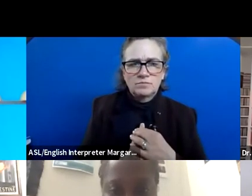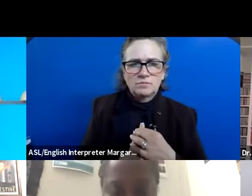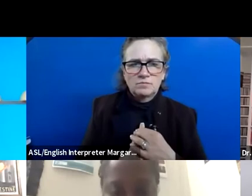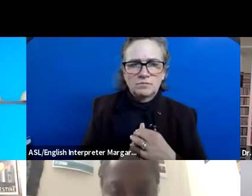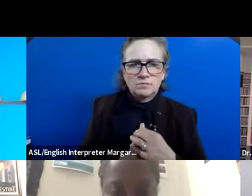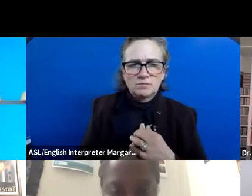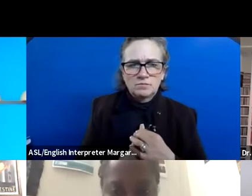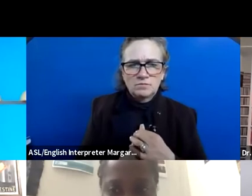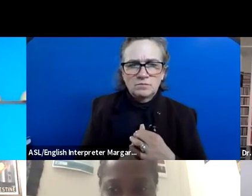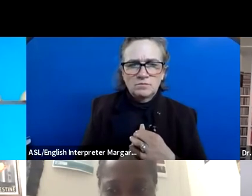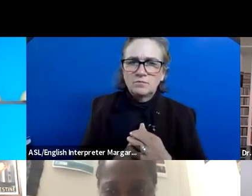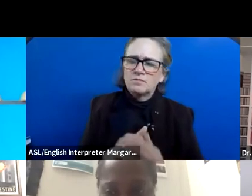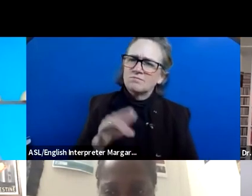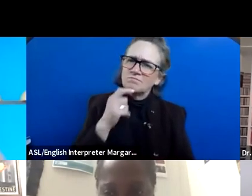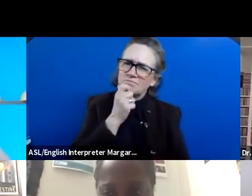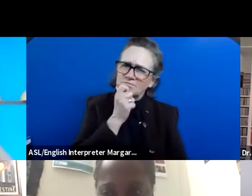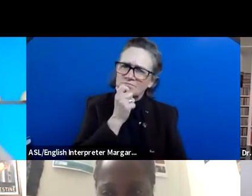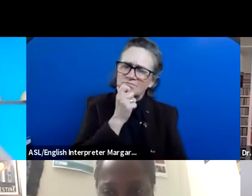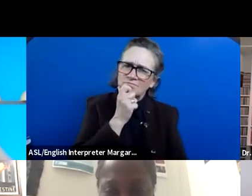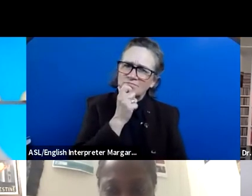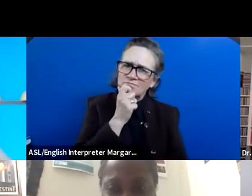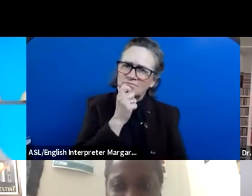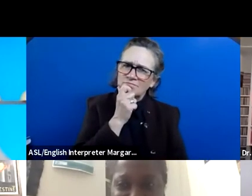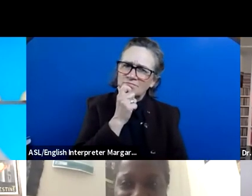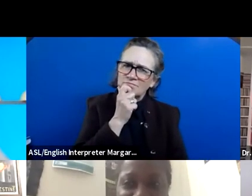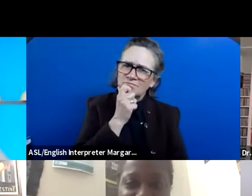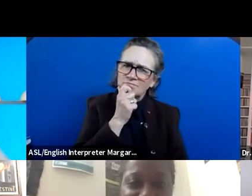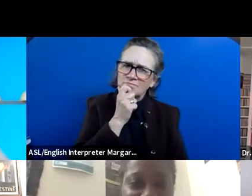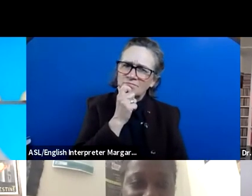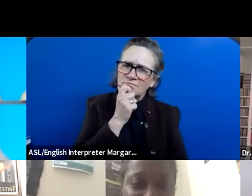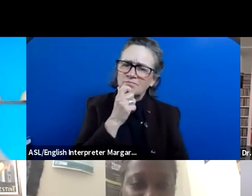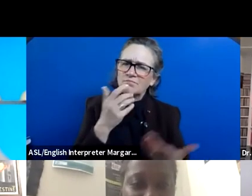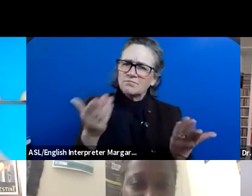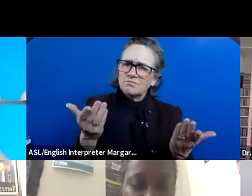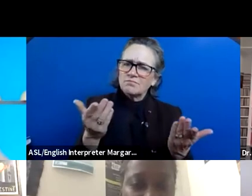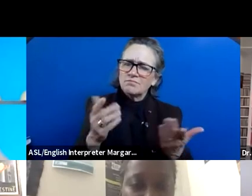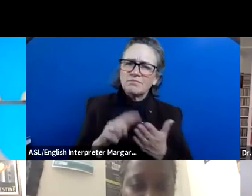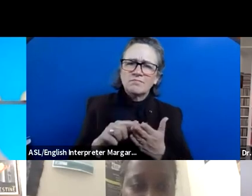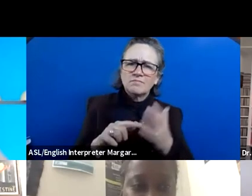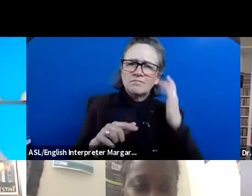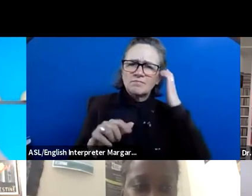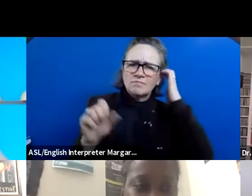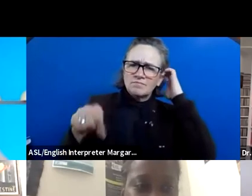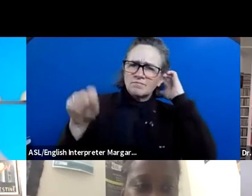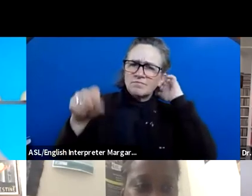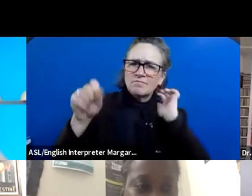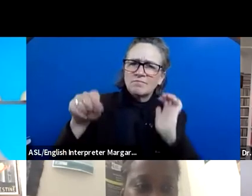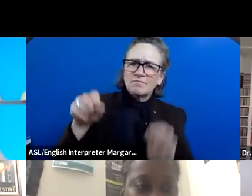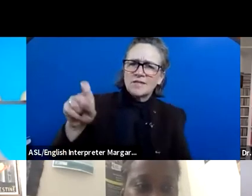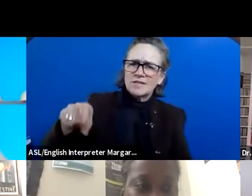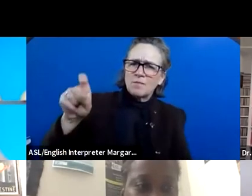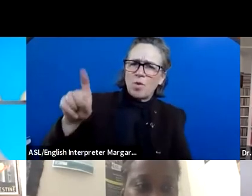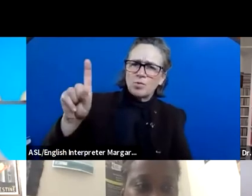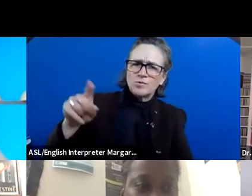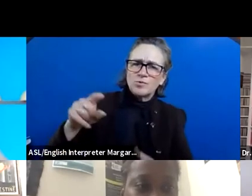been paying attention, but we're supposed to have been having dialogue with the Israelis